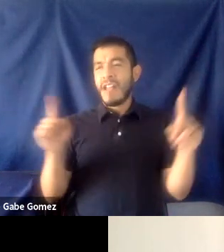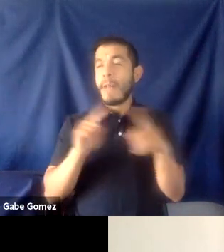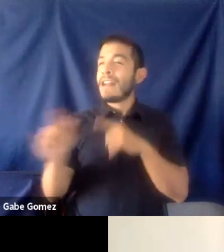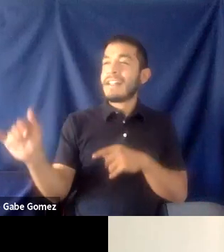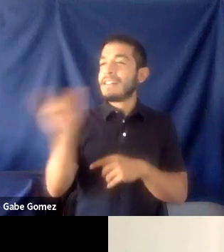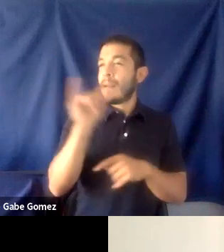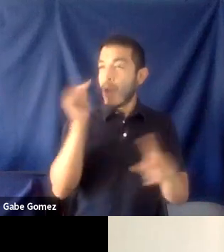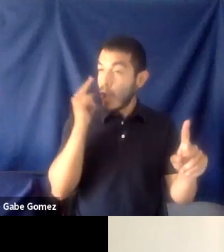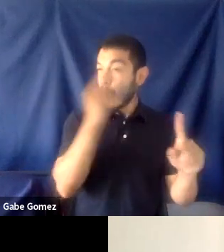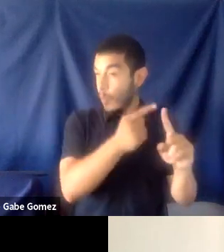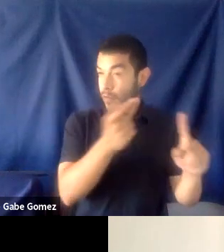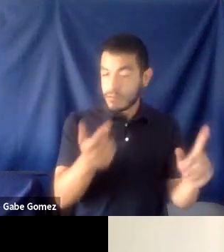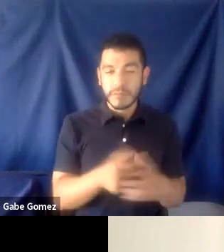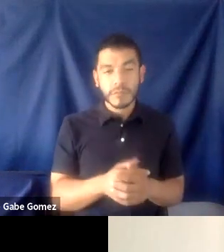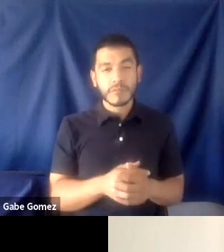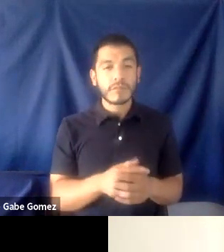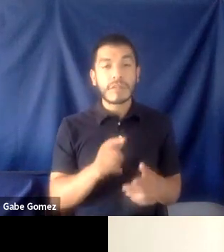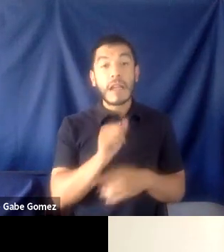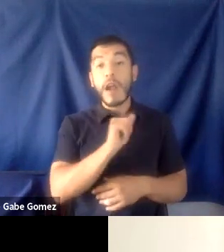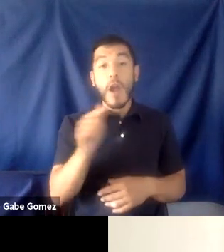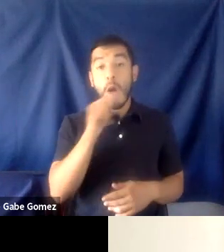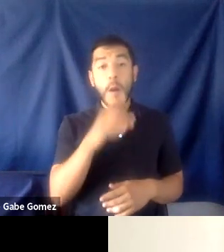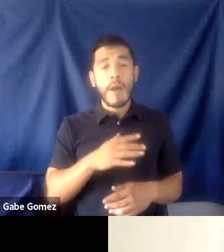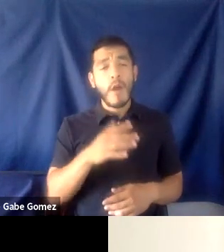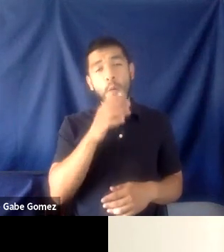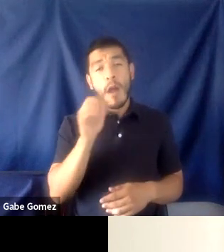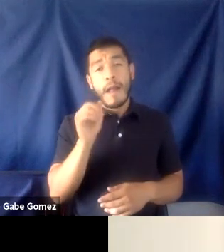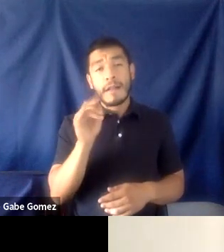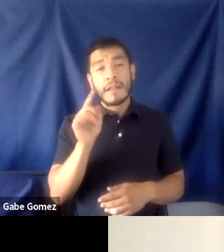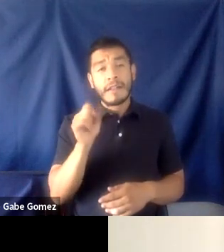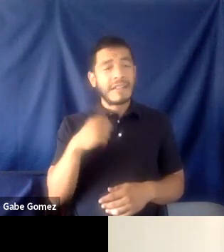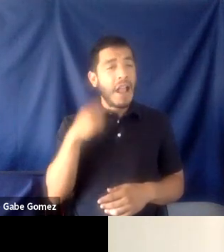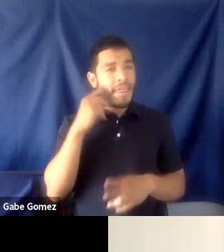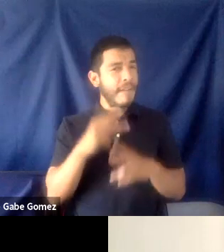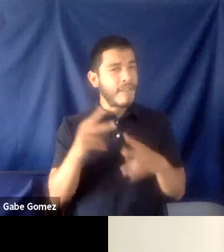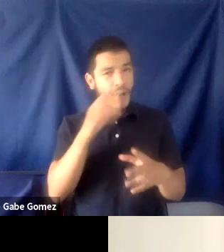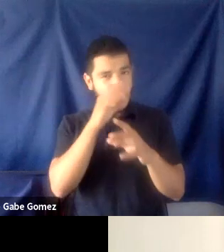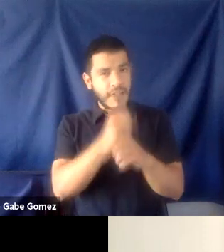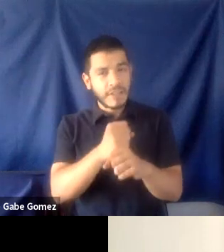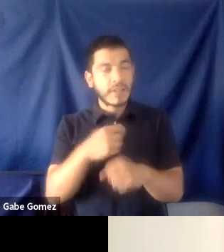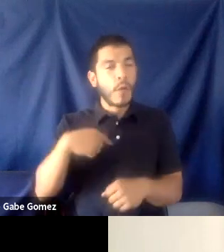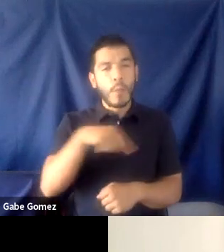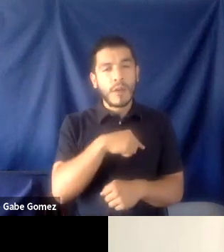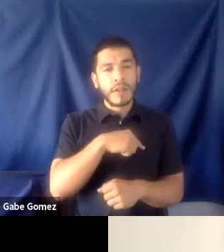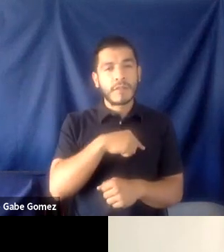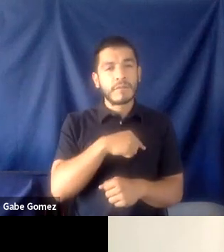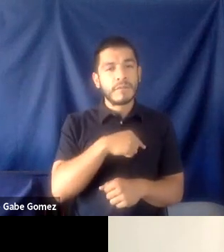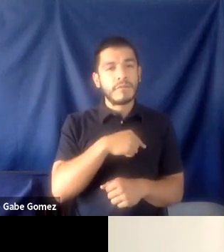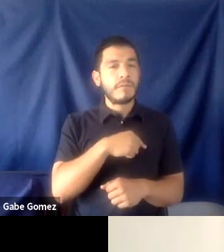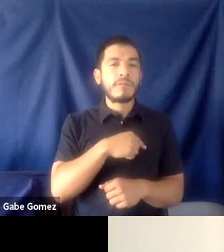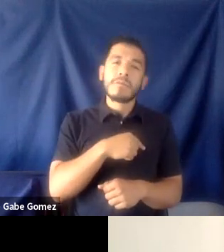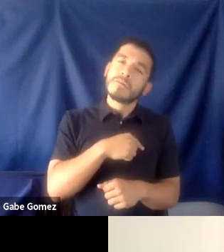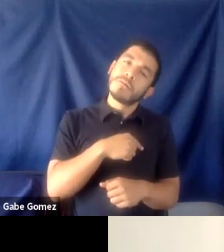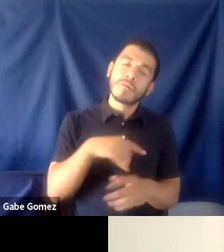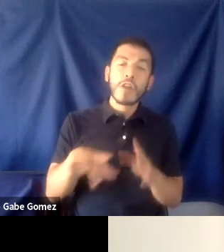trajectory, right? And all the women who were candidates, what I thought was so fascinating, we